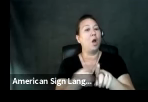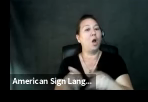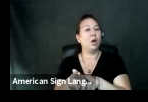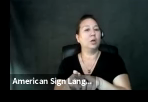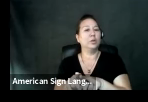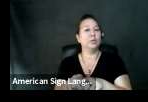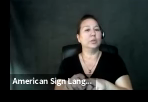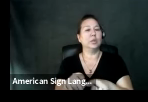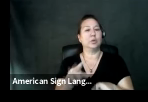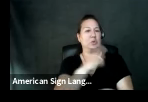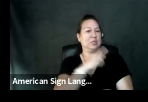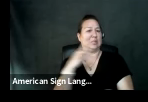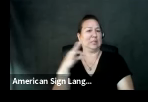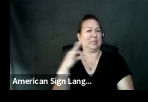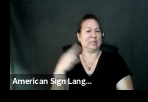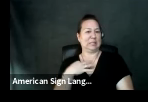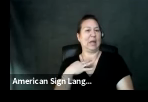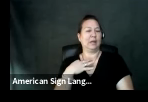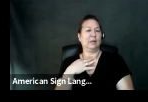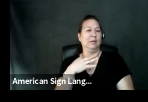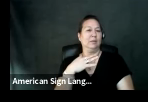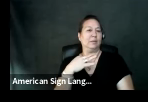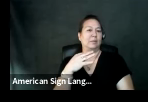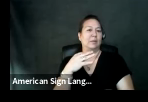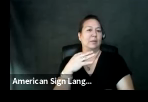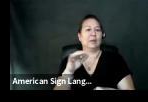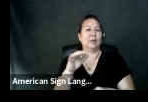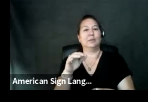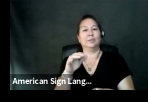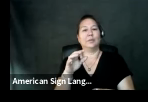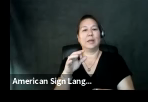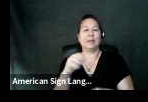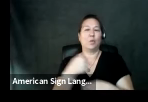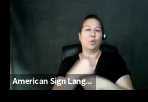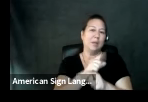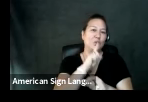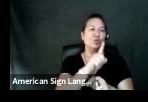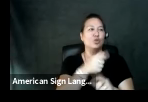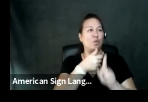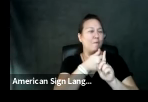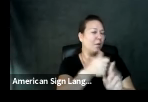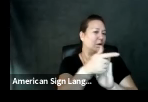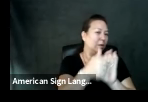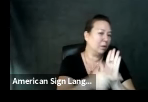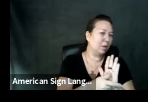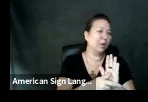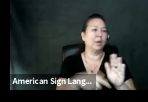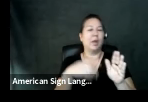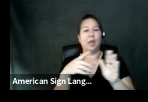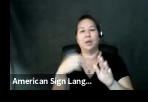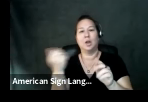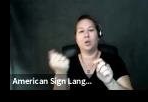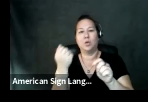So someone there making sure that the law is being followed, that we're following district procedures. That might